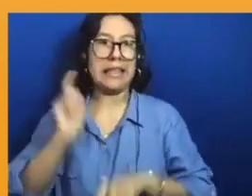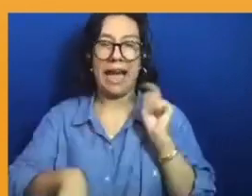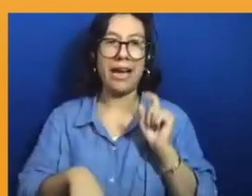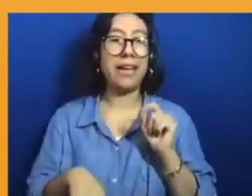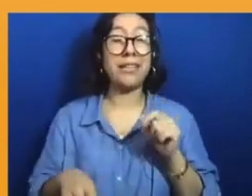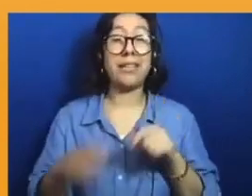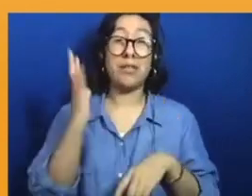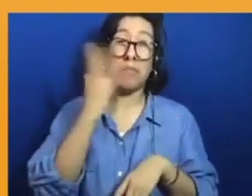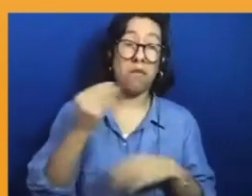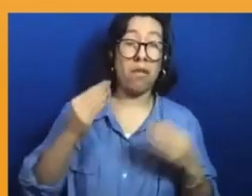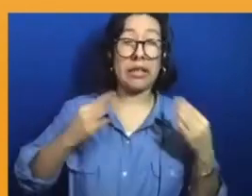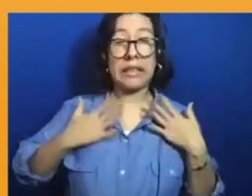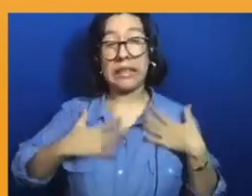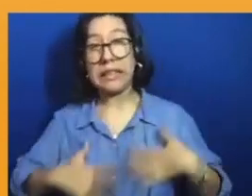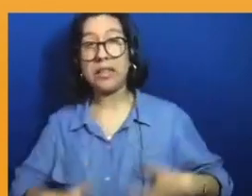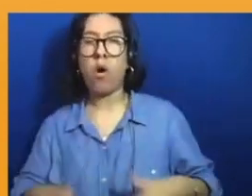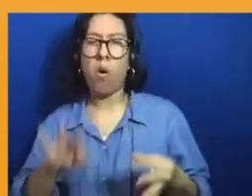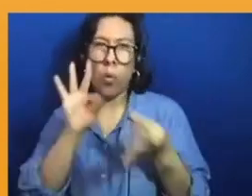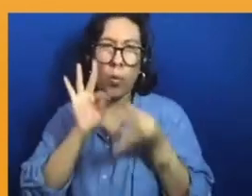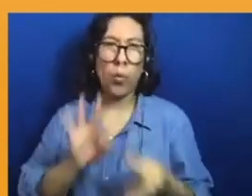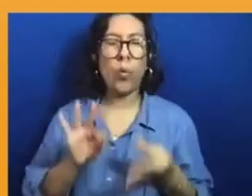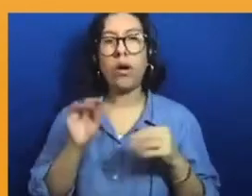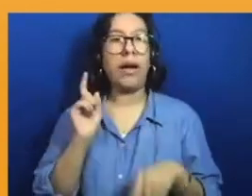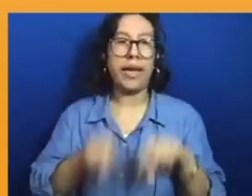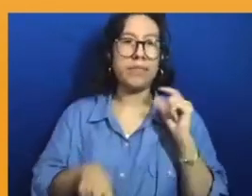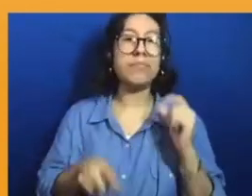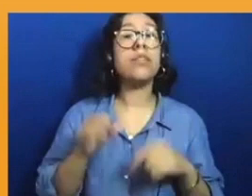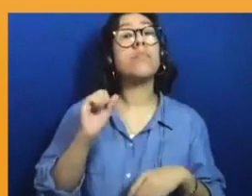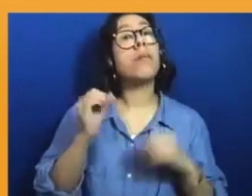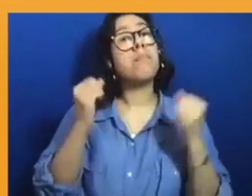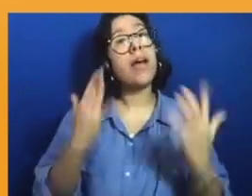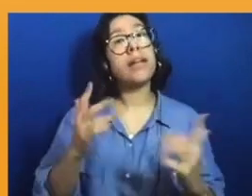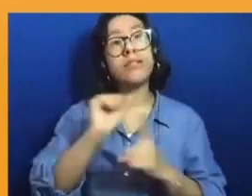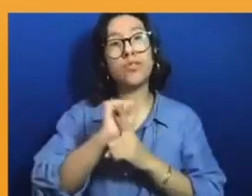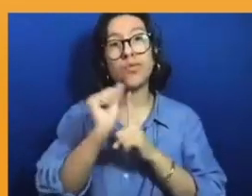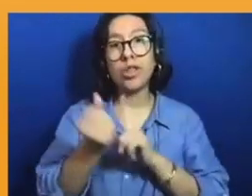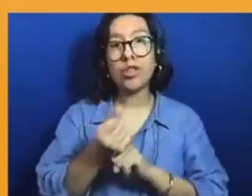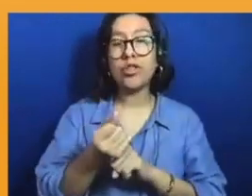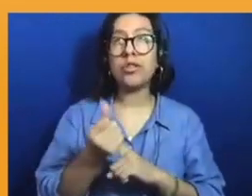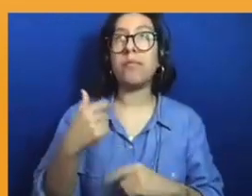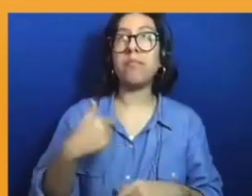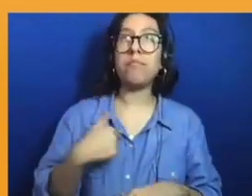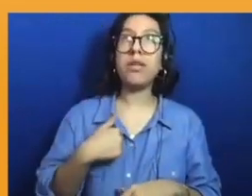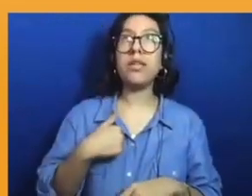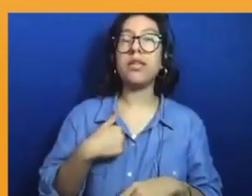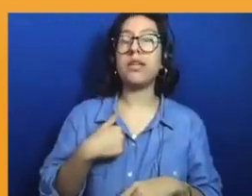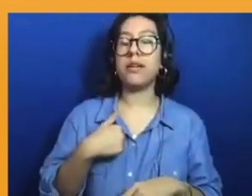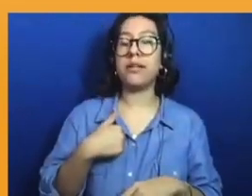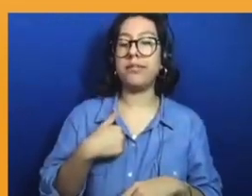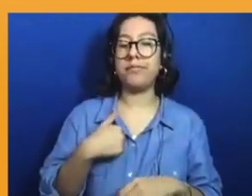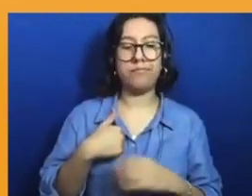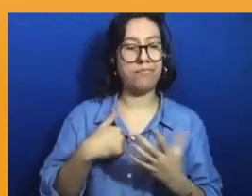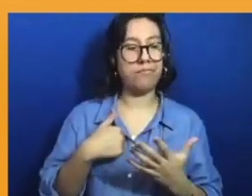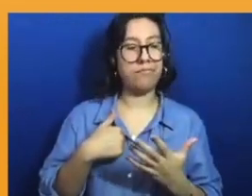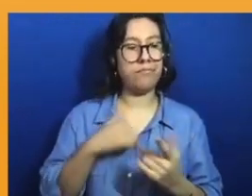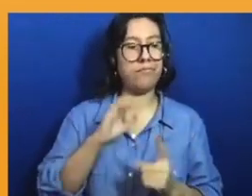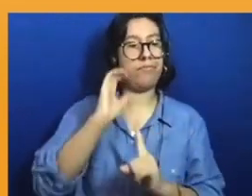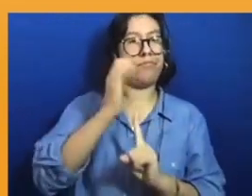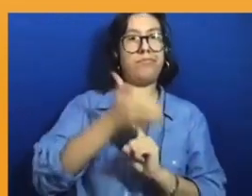each costume. But I think I've had many instances where I am playing, you know, a